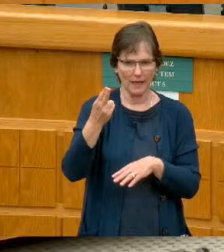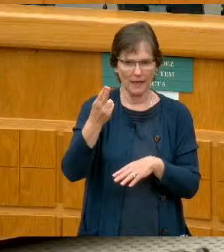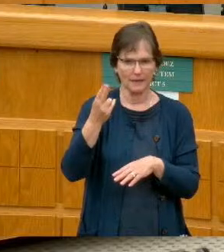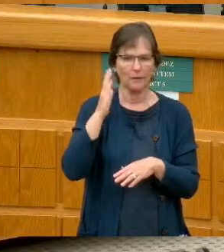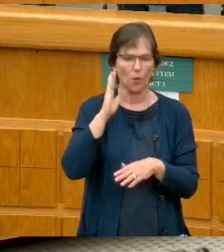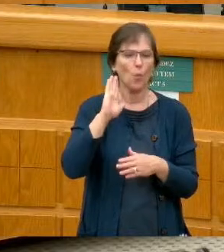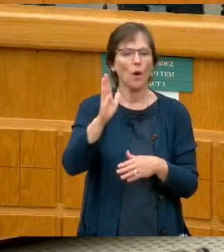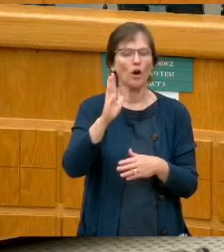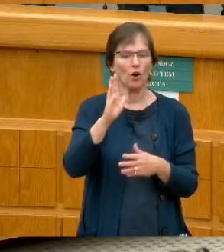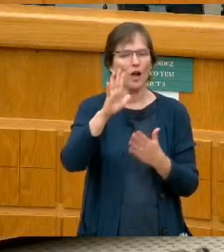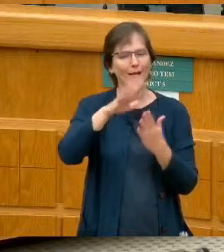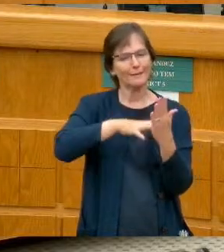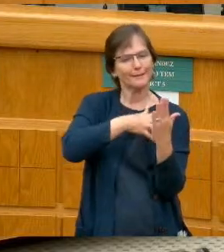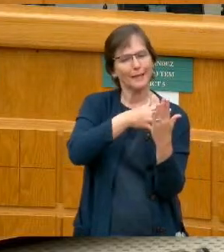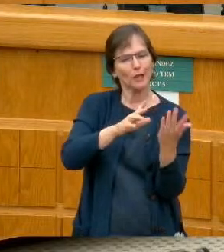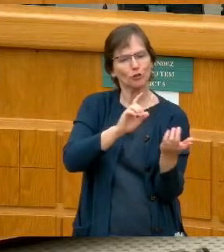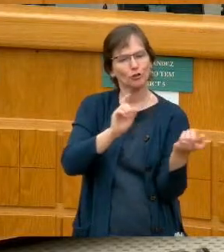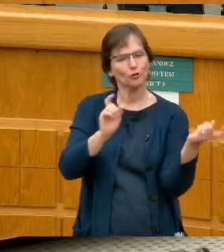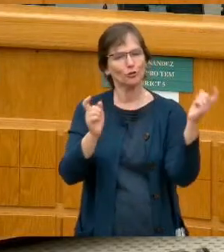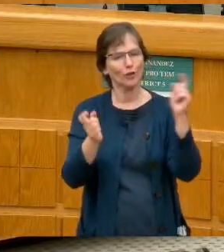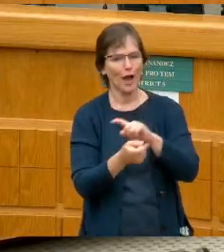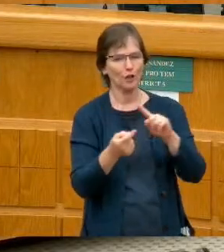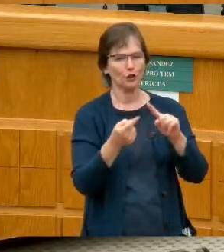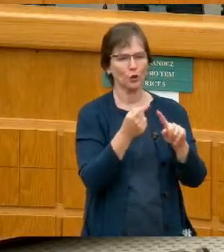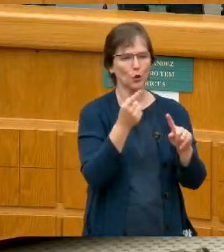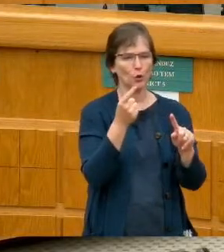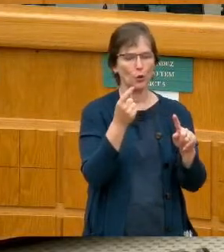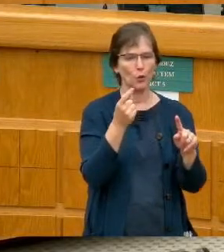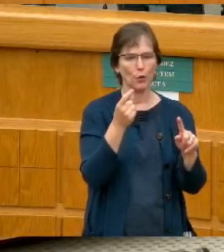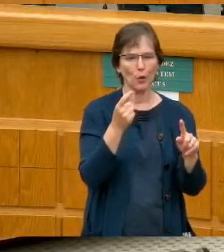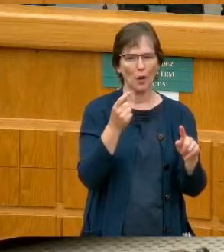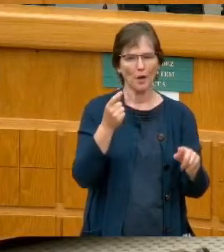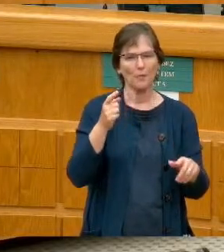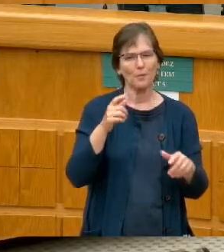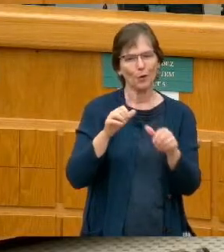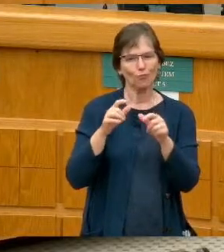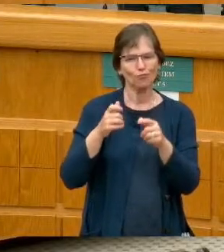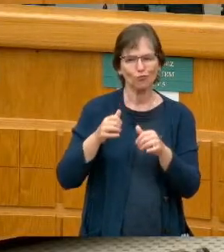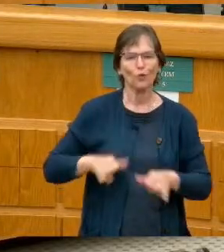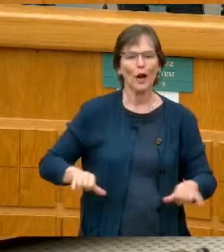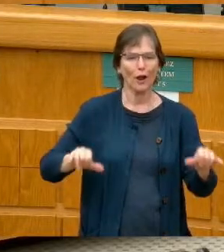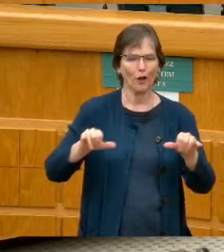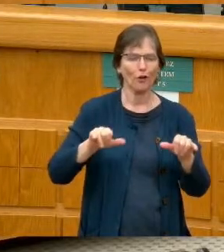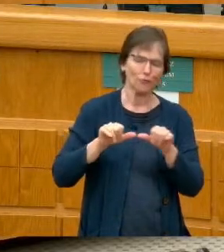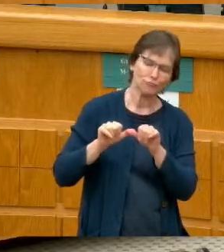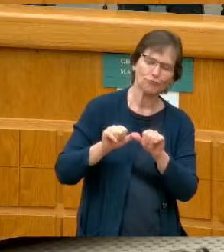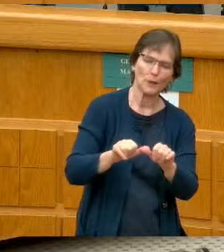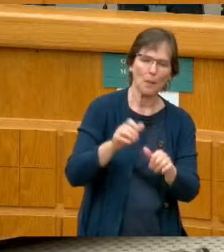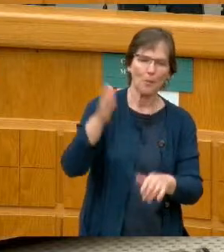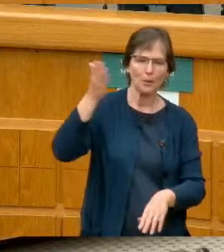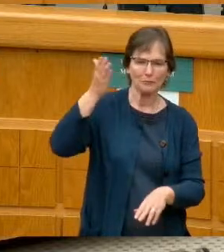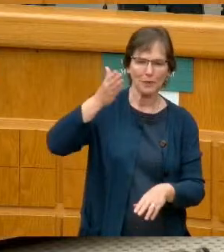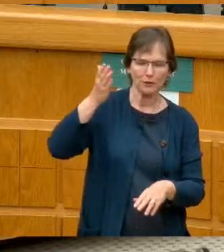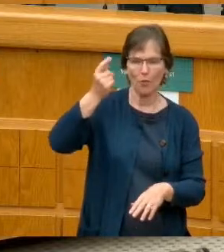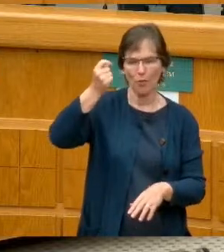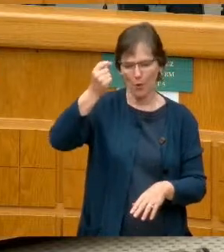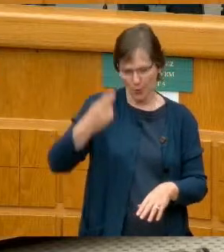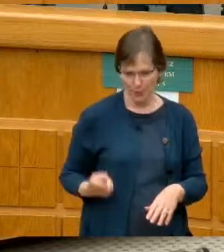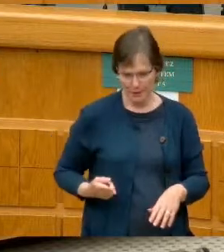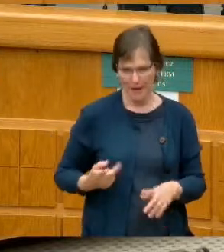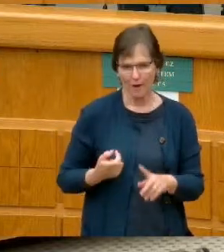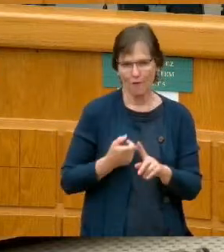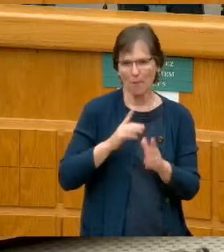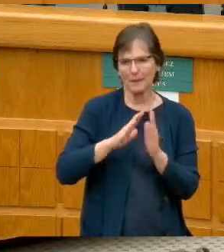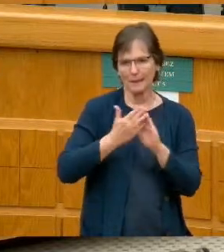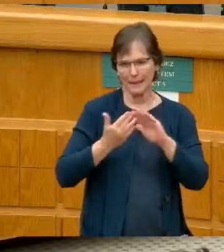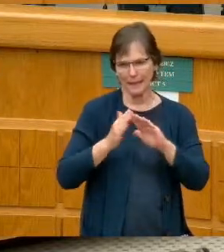25th, and he'll continue on every Tuesday. We'll be here every Thursday, including next week, the Thursday, the 27th,